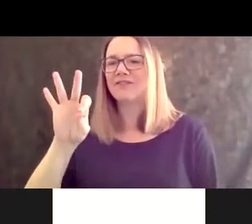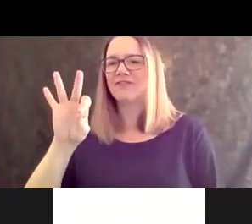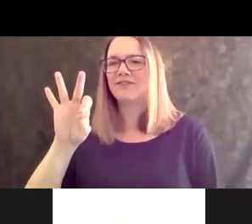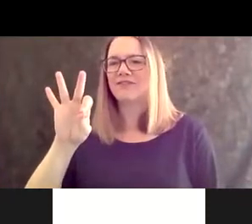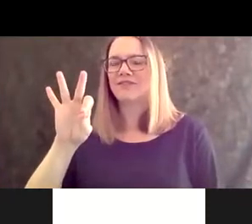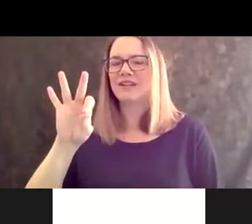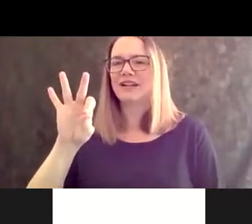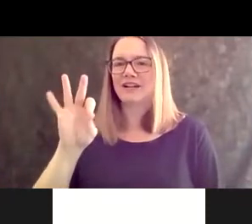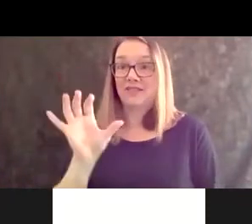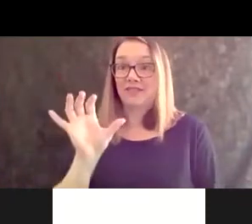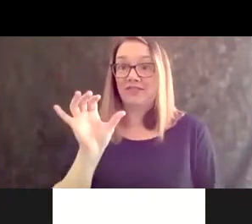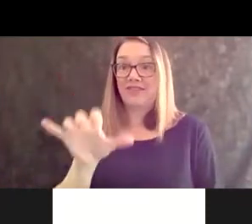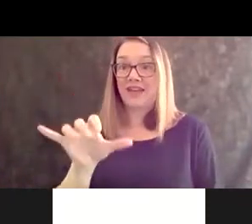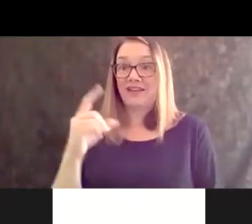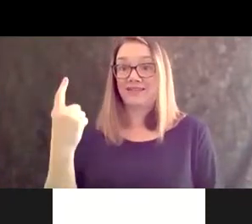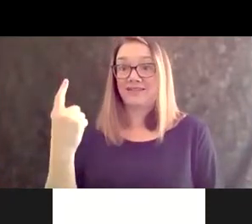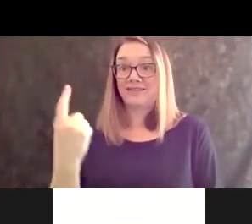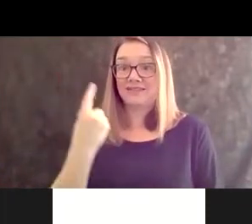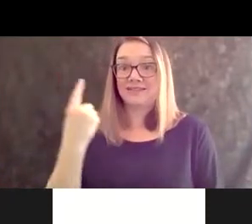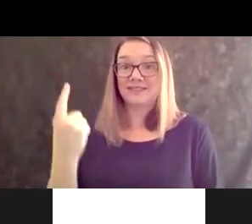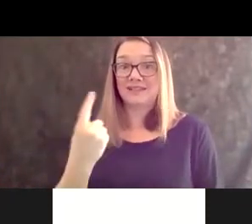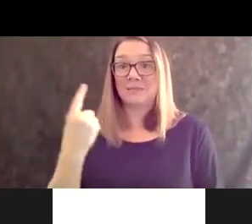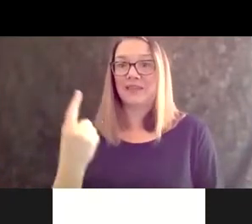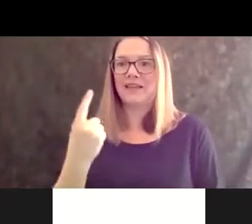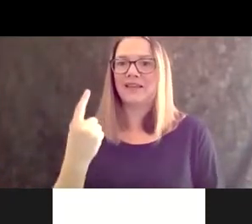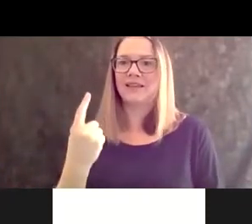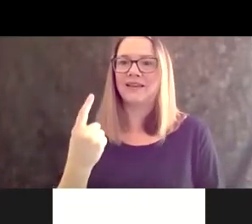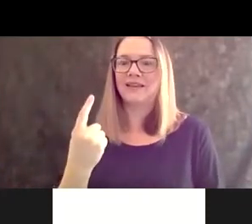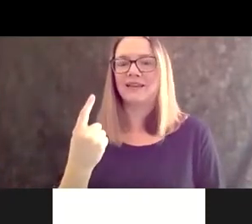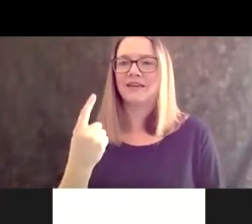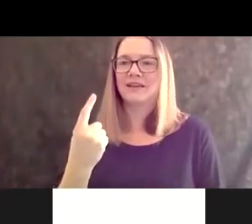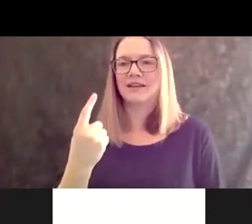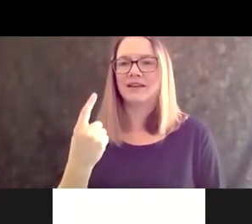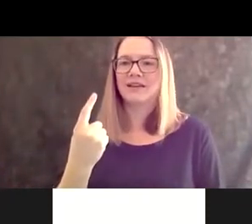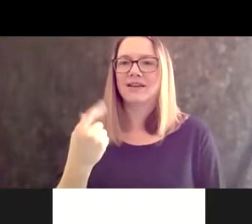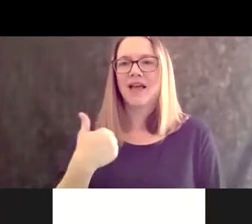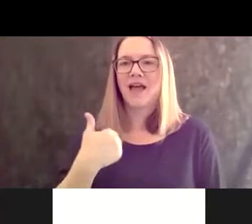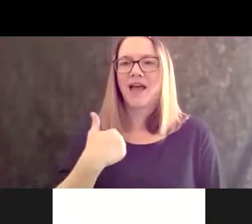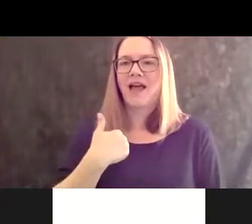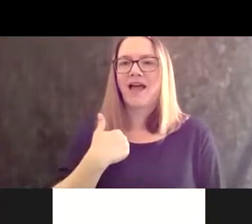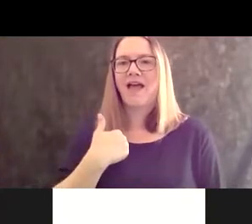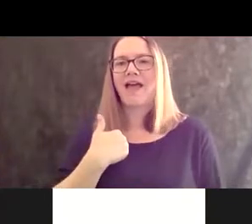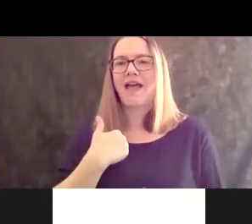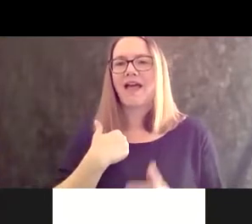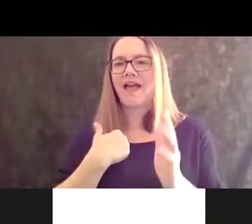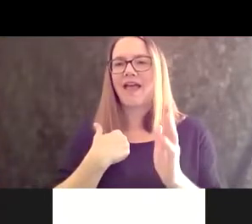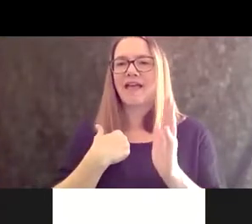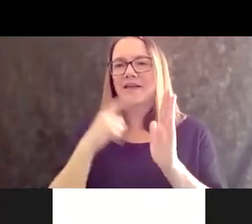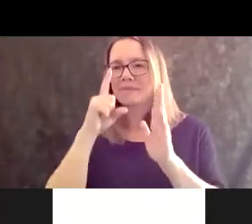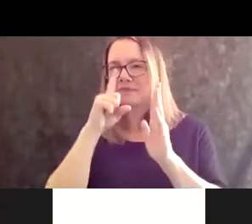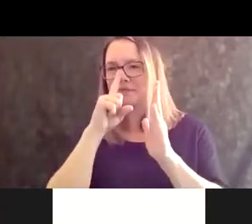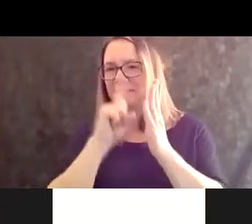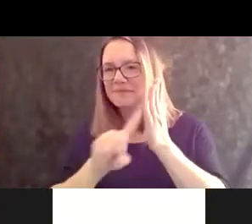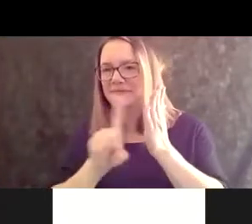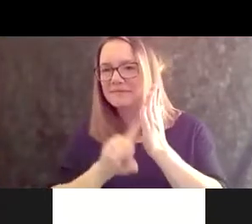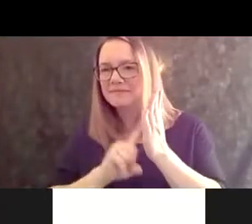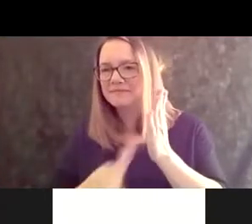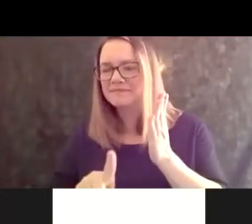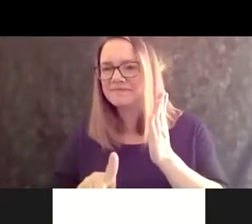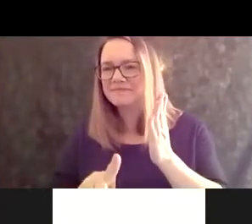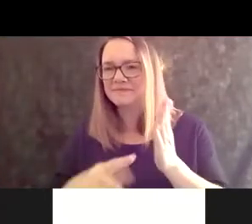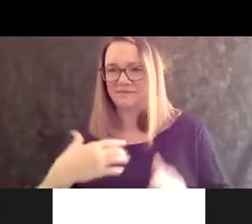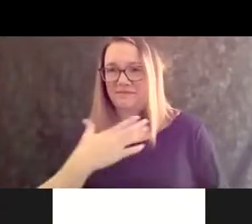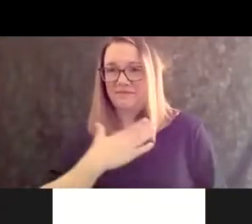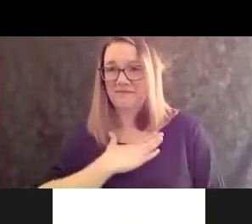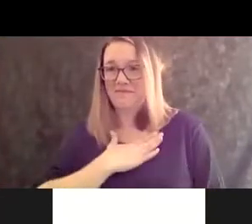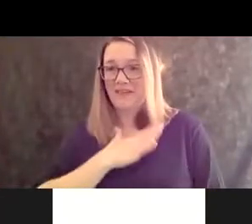is something that I am leaning more into. It's like, okay, what does my fun self look like?